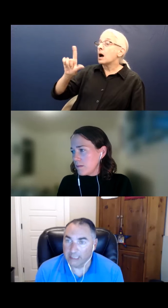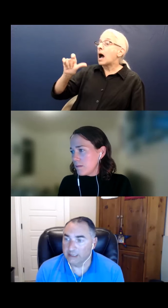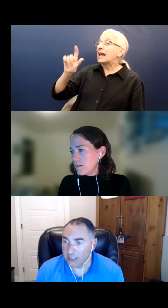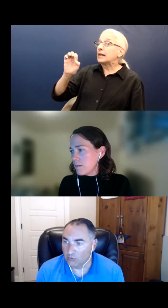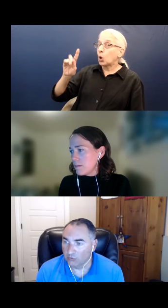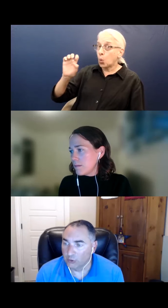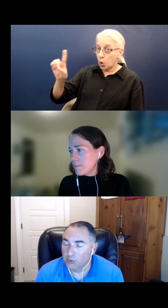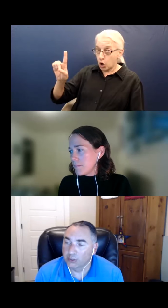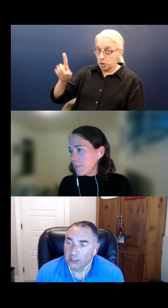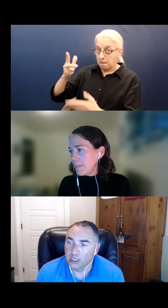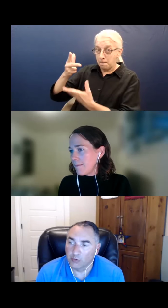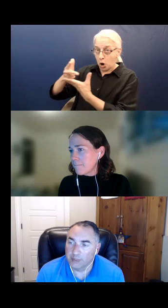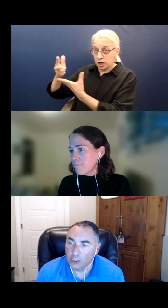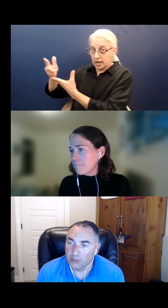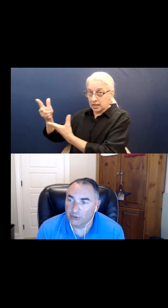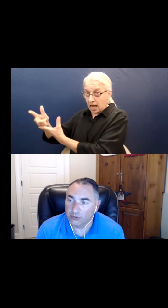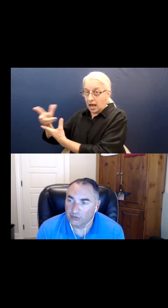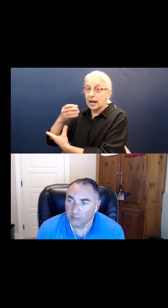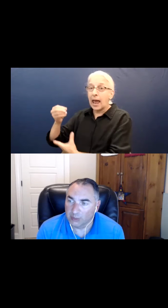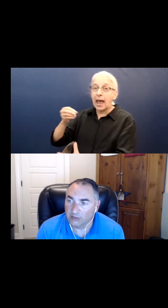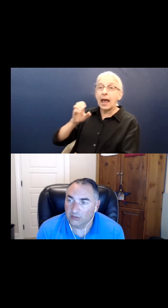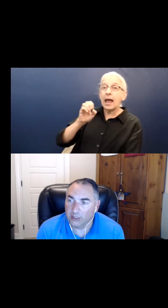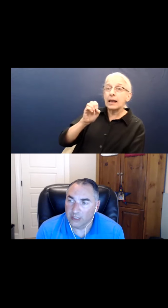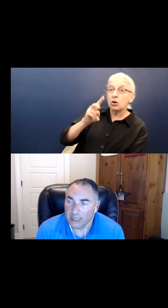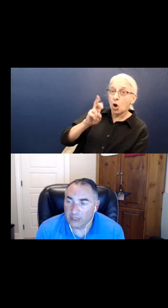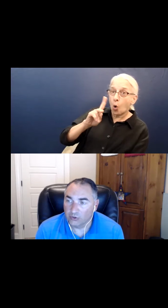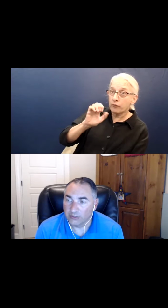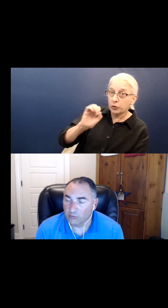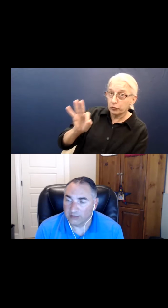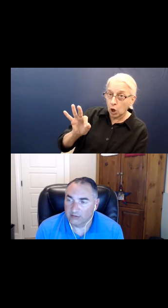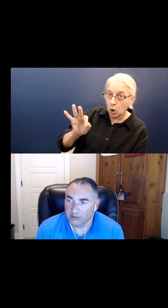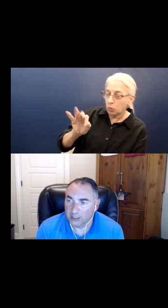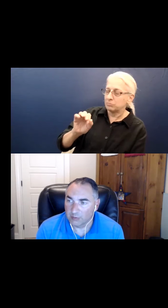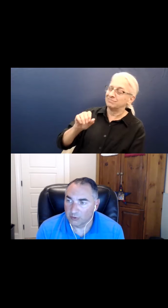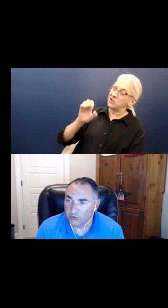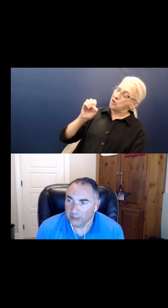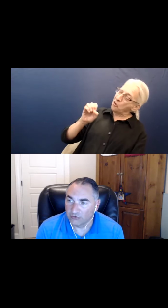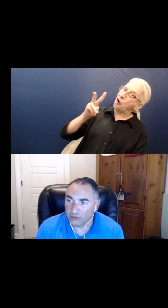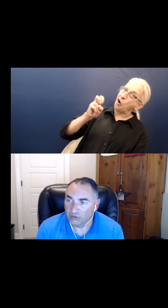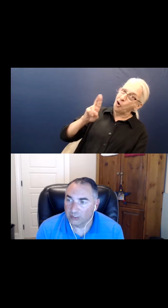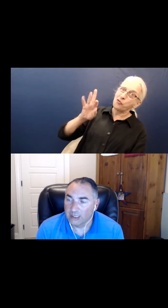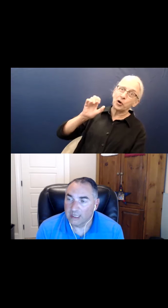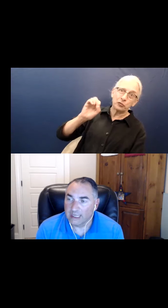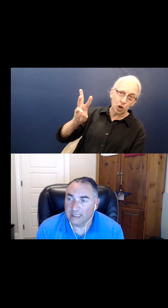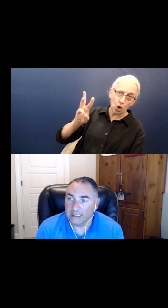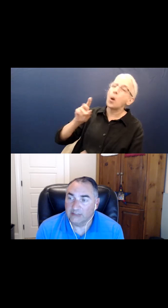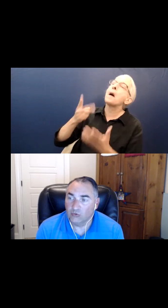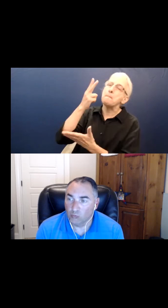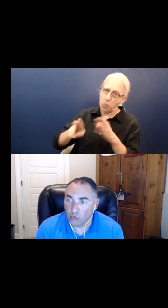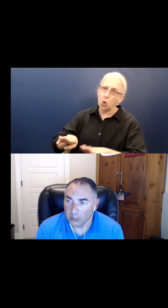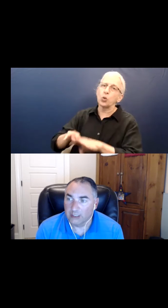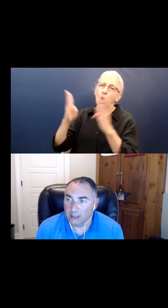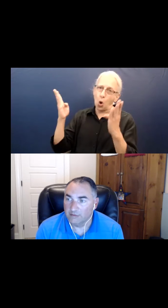lot, and the overflow parking lot would be open during the summer months. And during the rest of the time when we're doing construction, at